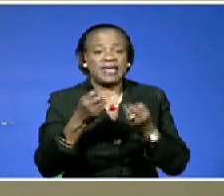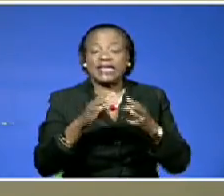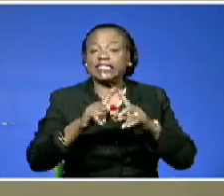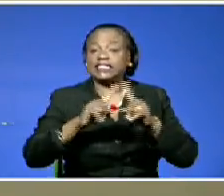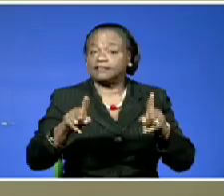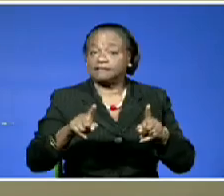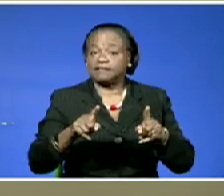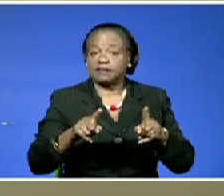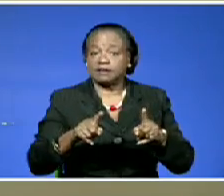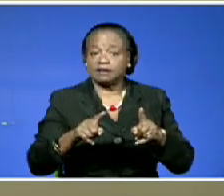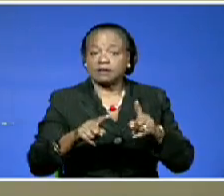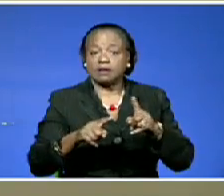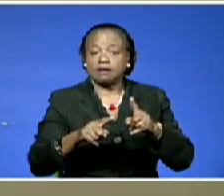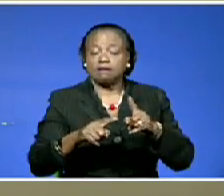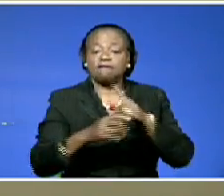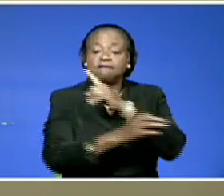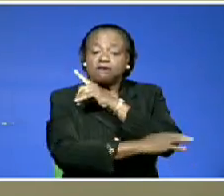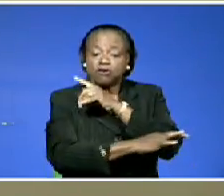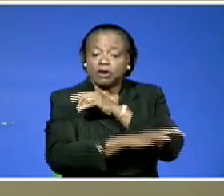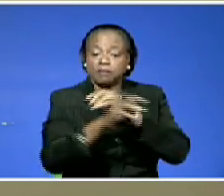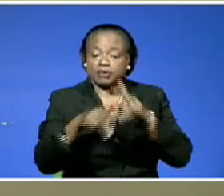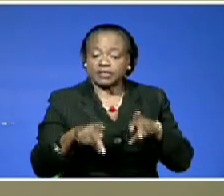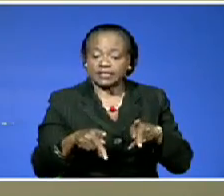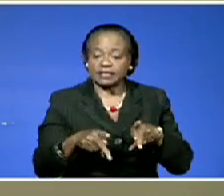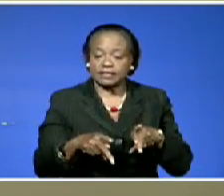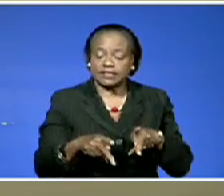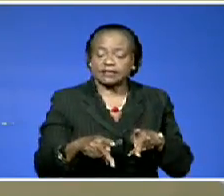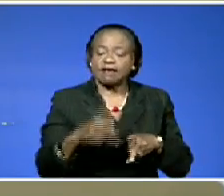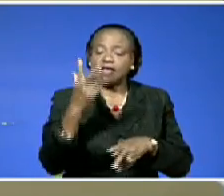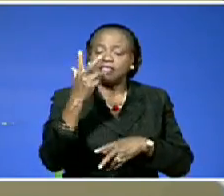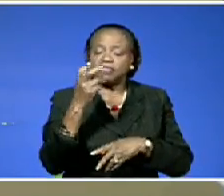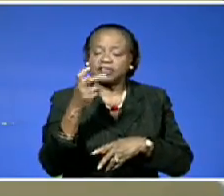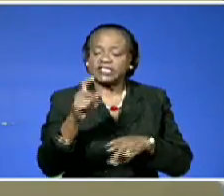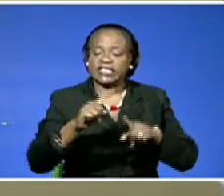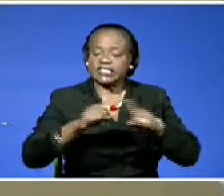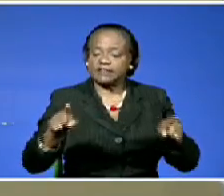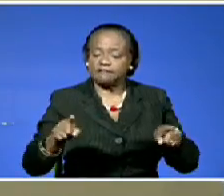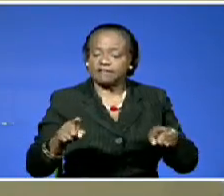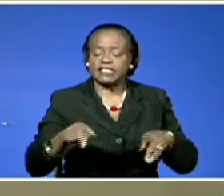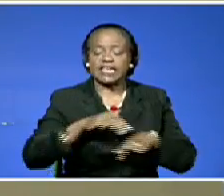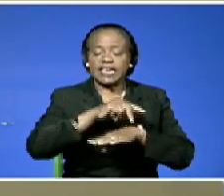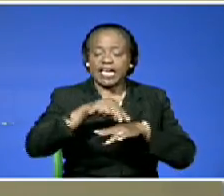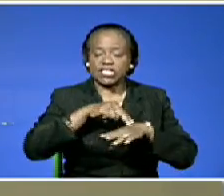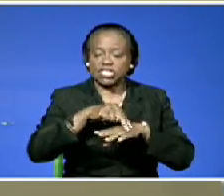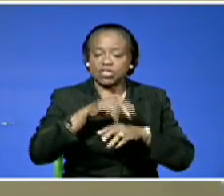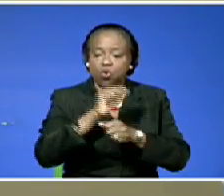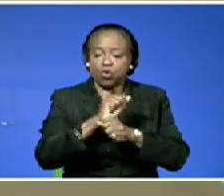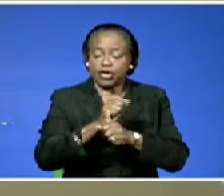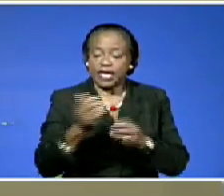our staff. We have about 13 different nationalities here working on